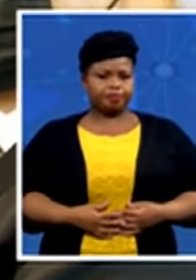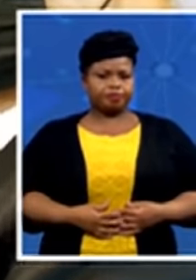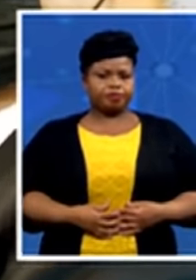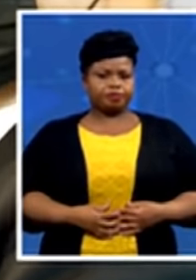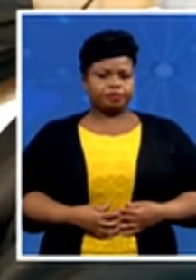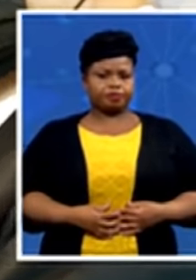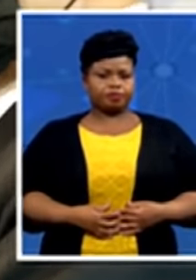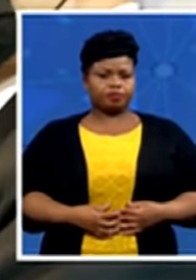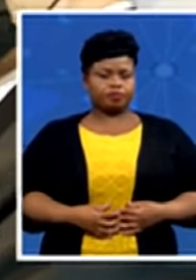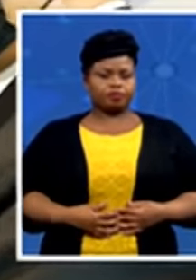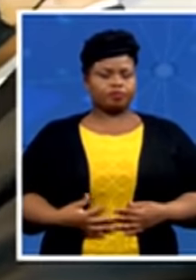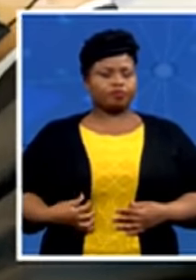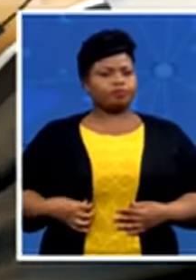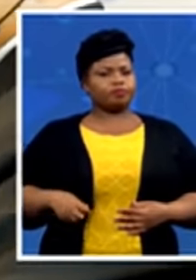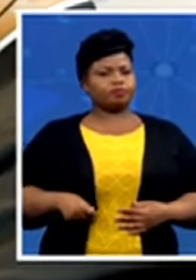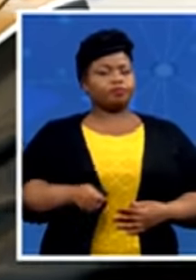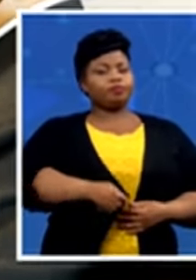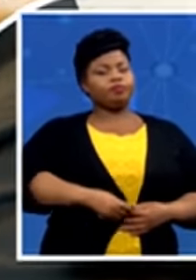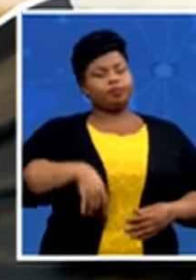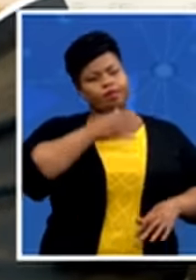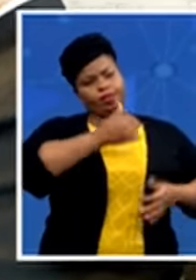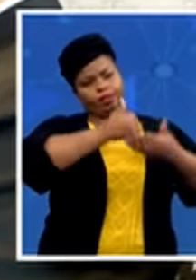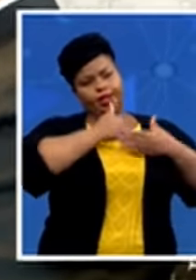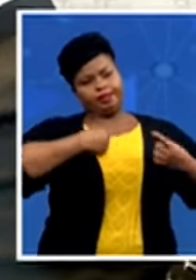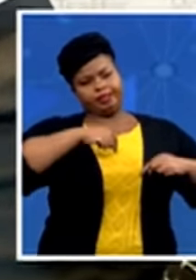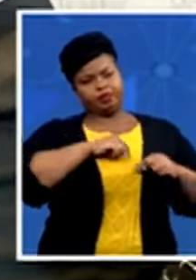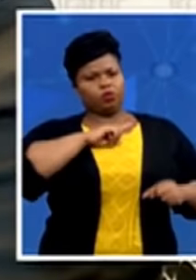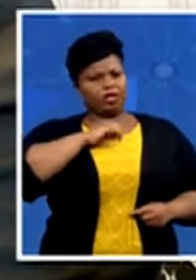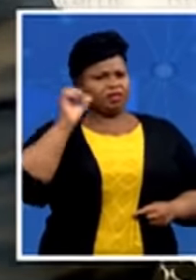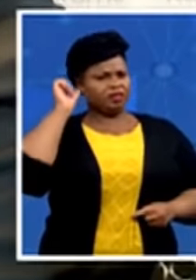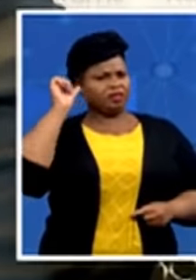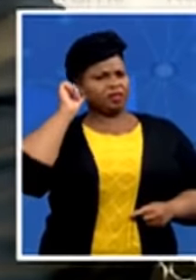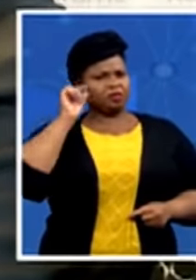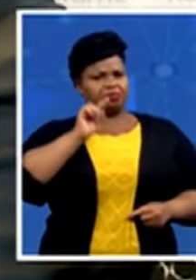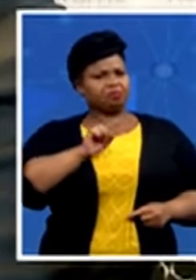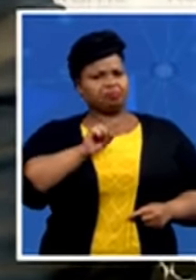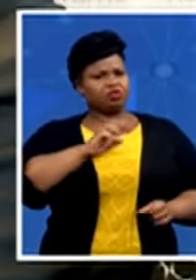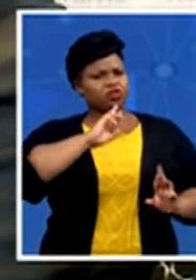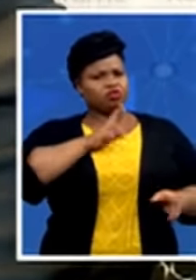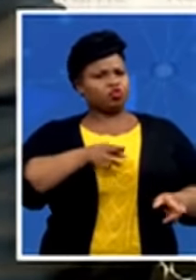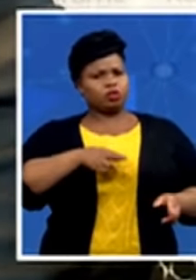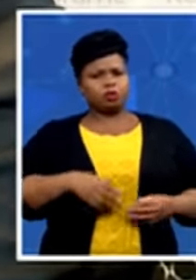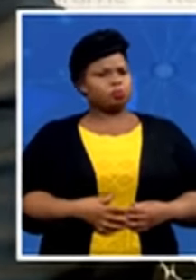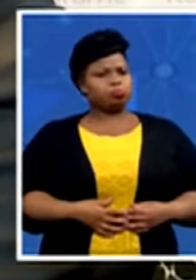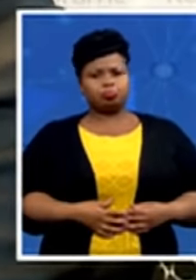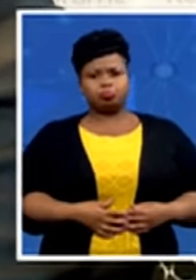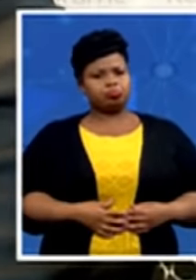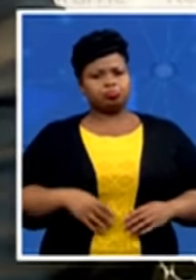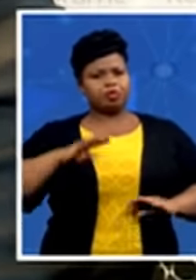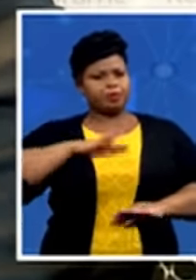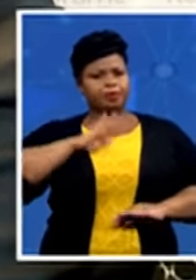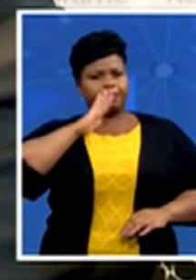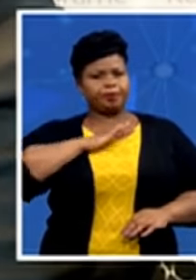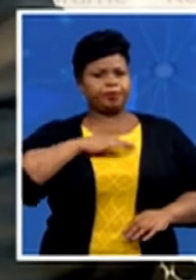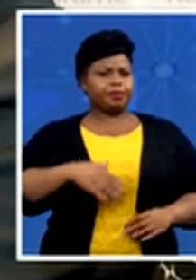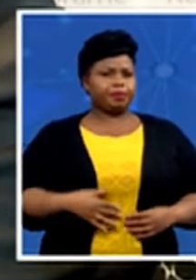help us here, because it sounds, the response to the question sounds as if it is saying, well, it is consumers that are not showing